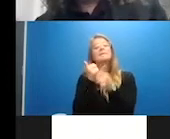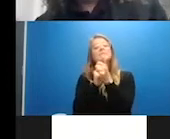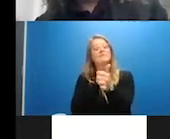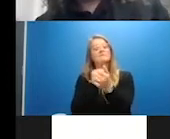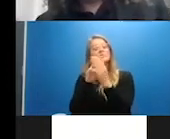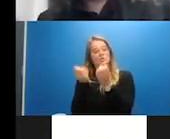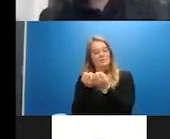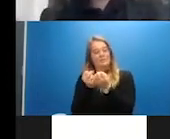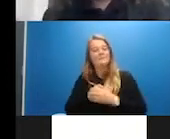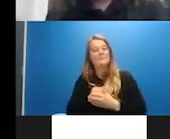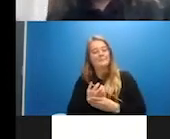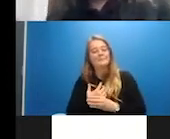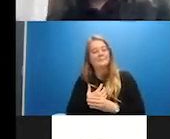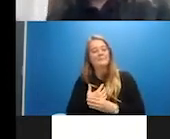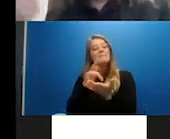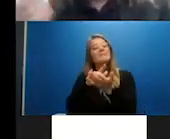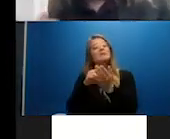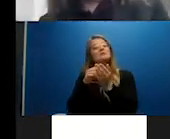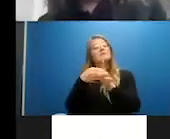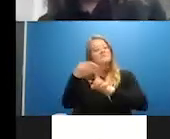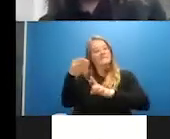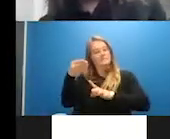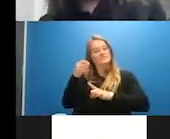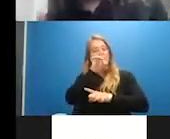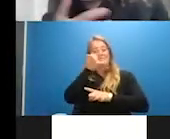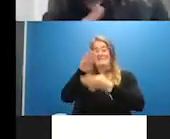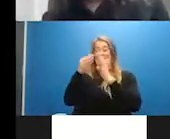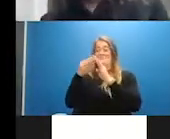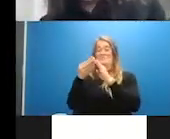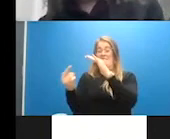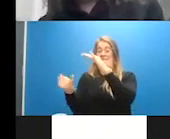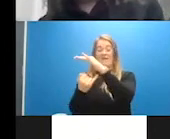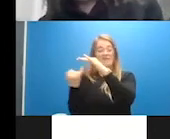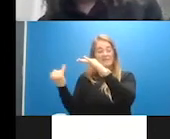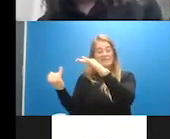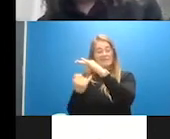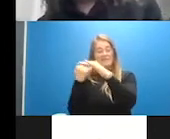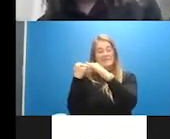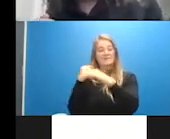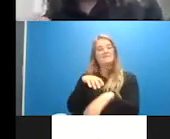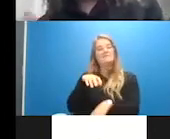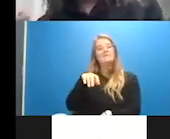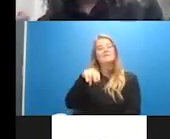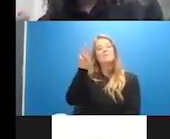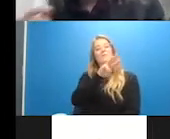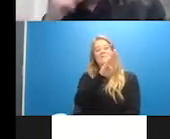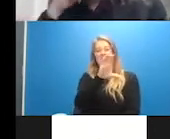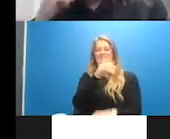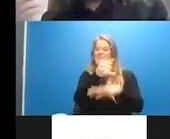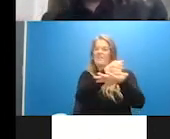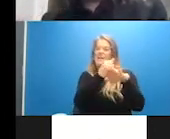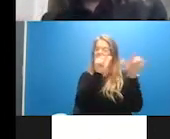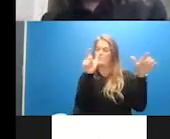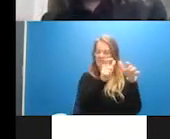workshop offered by a medical professional in a very isolated community on an island off the northwest coast of BC. It was the